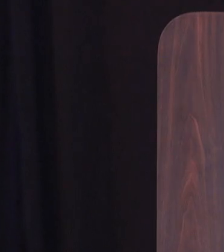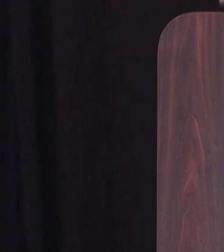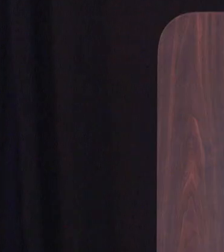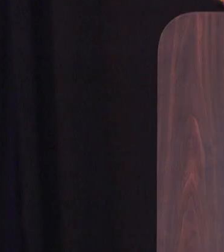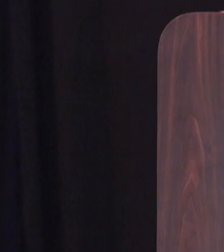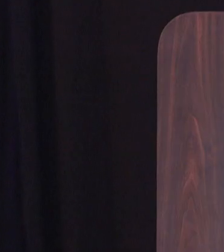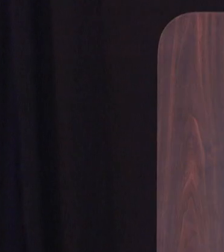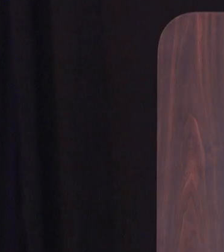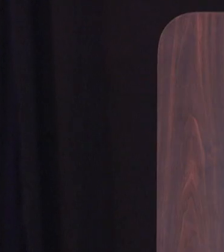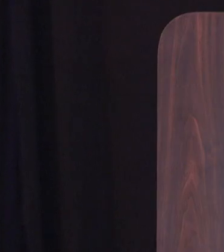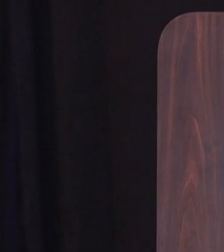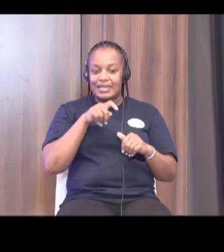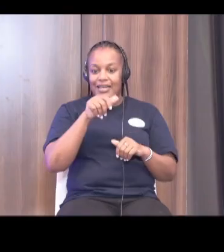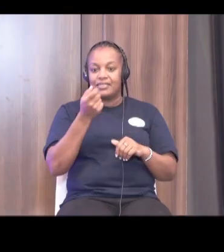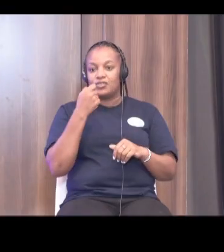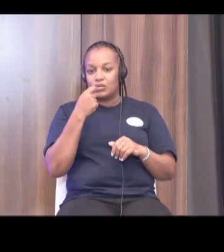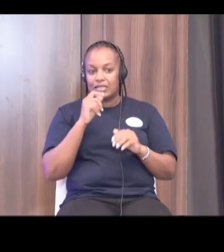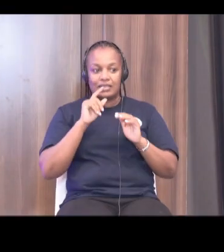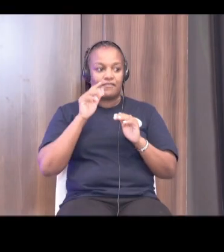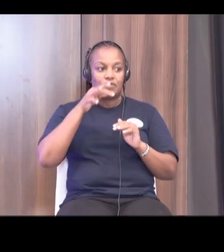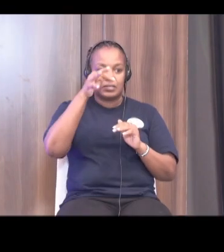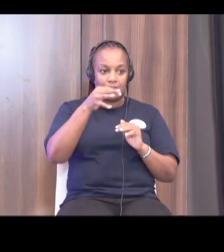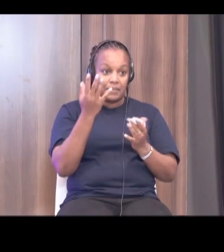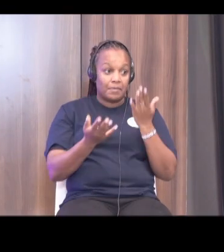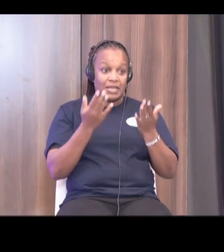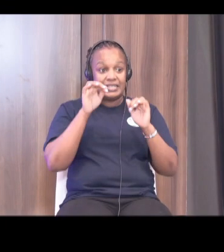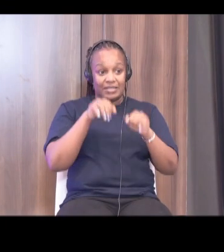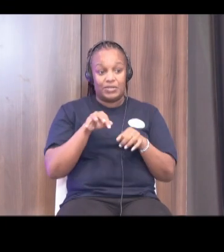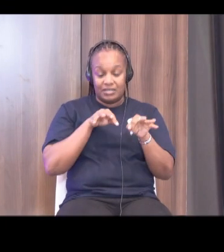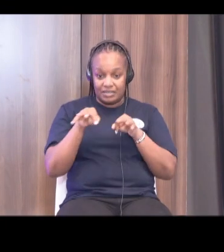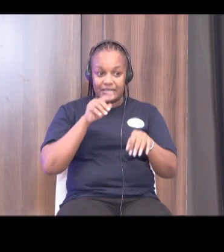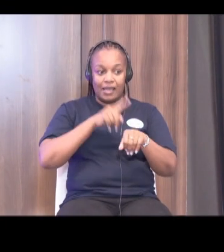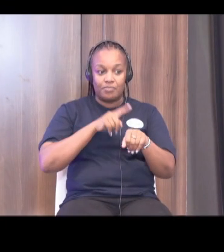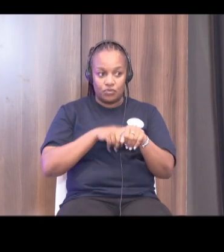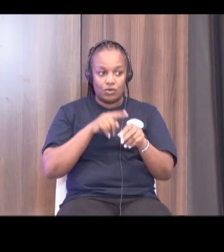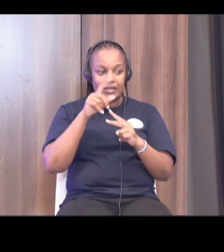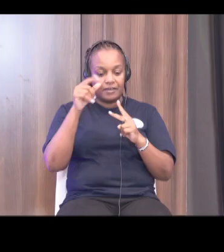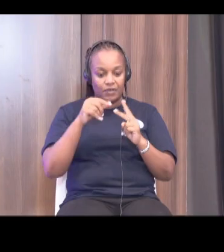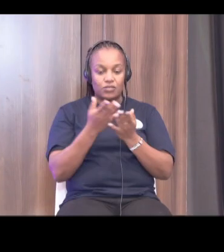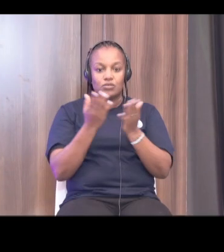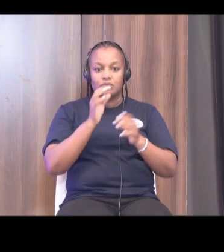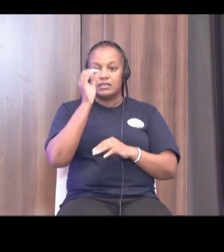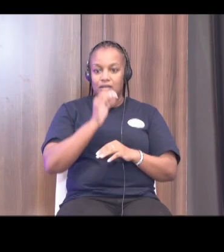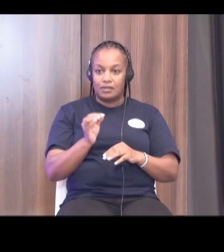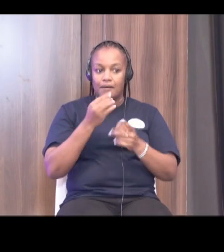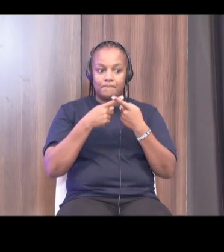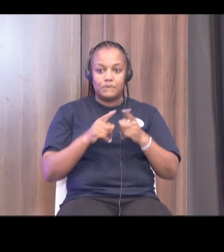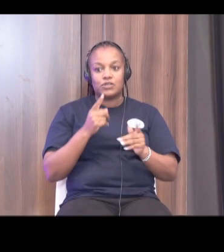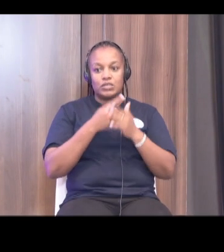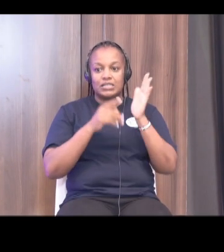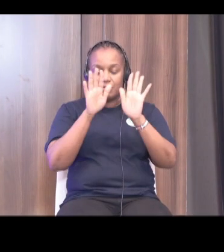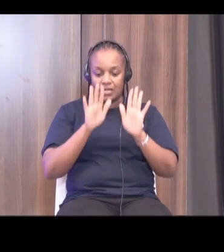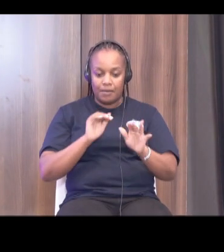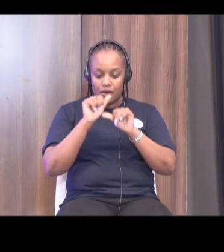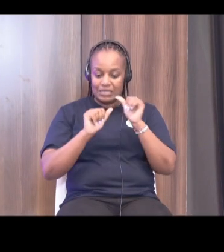not need another dose in the future, we don't know. That remains to be defined once we identify these thresholds. But then what's important about the study is you can see that